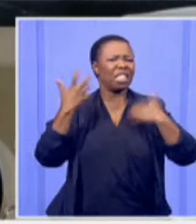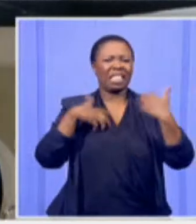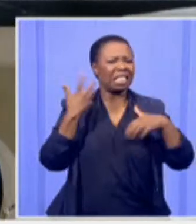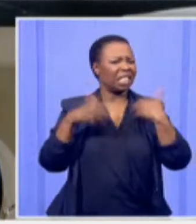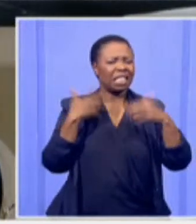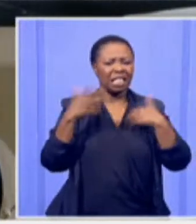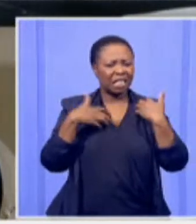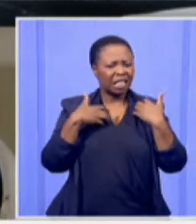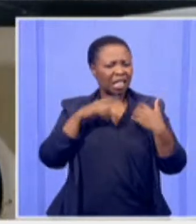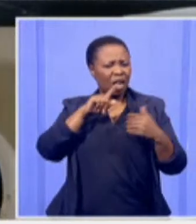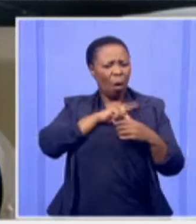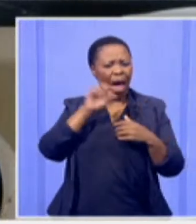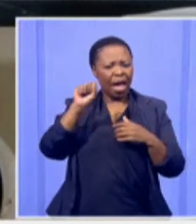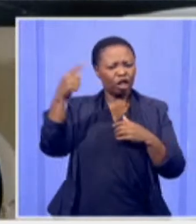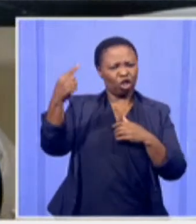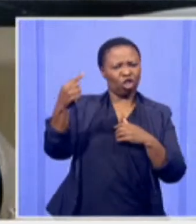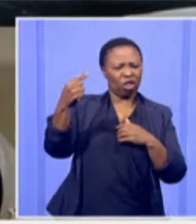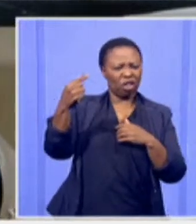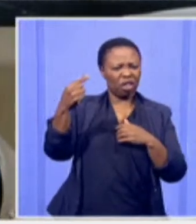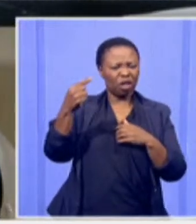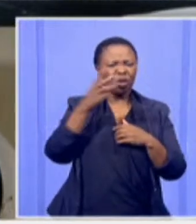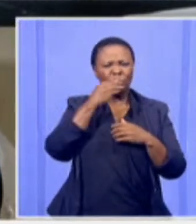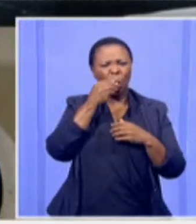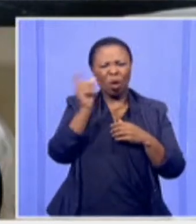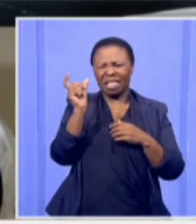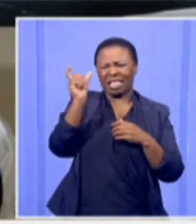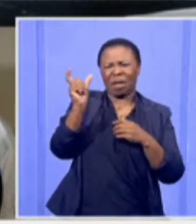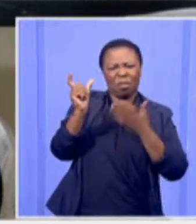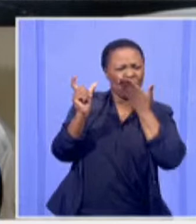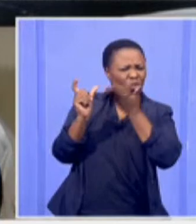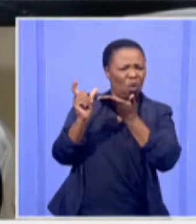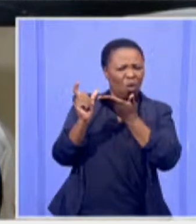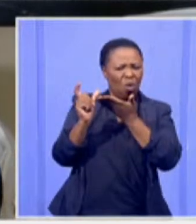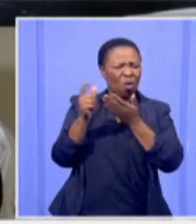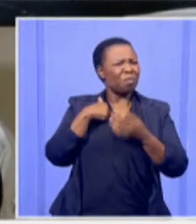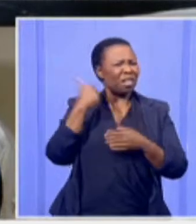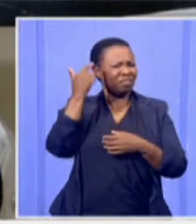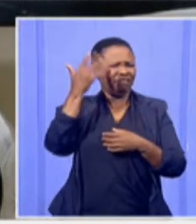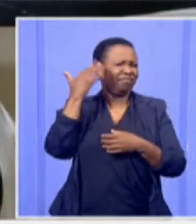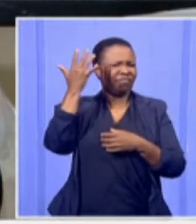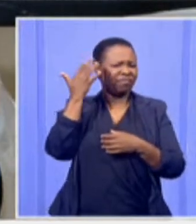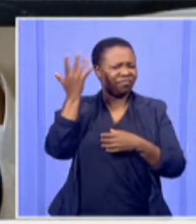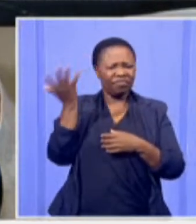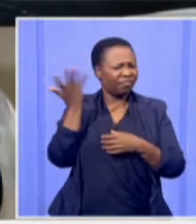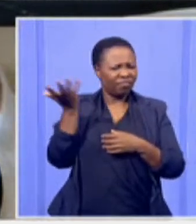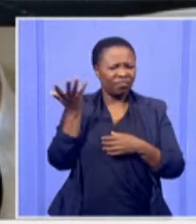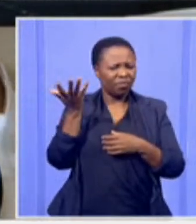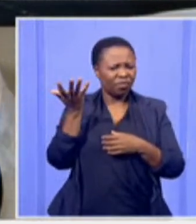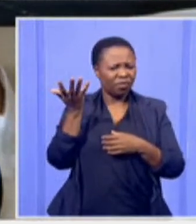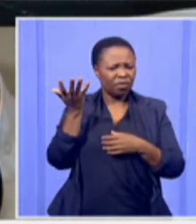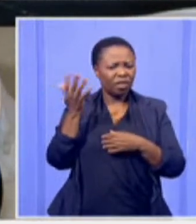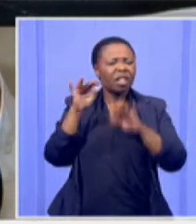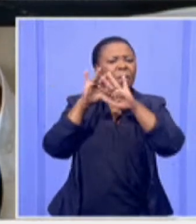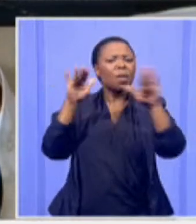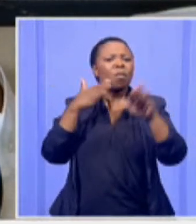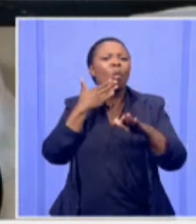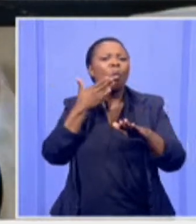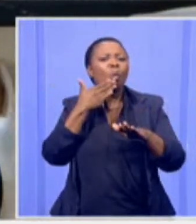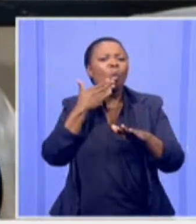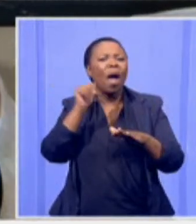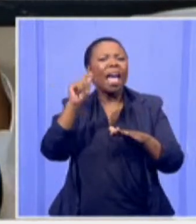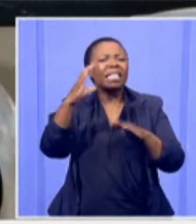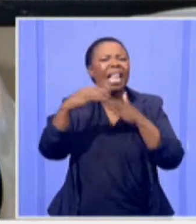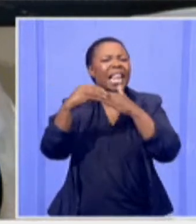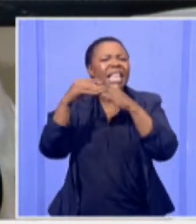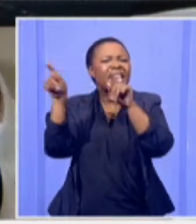party throwing reckless statements, make us wonder, who are these people who are leading the ANC? How